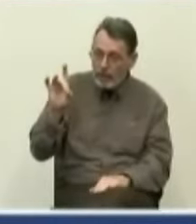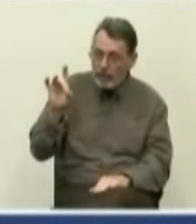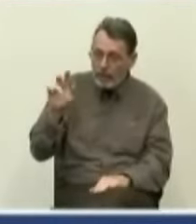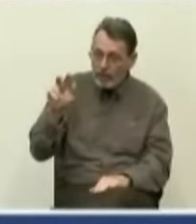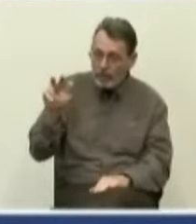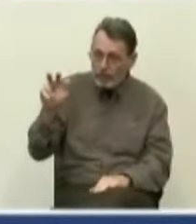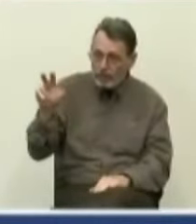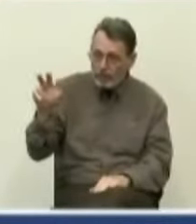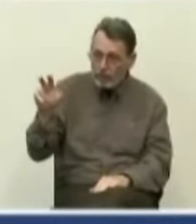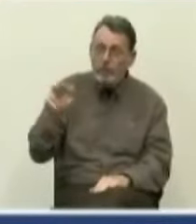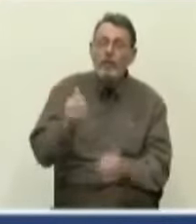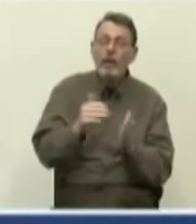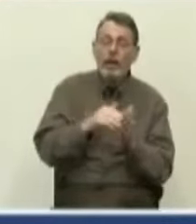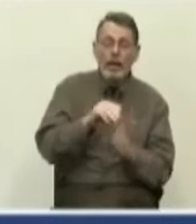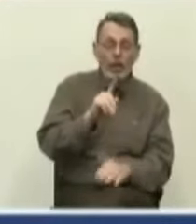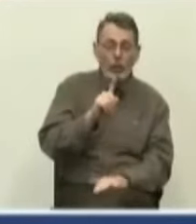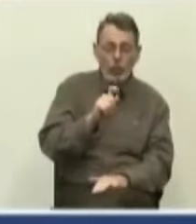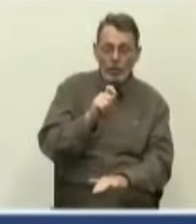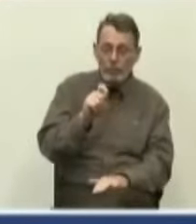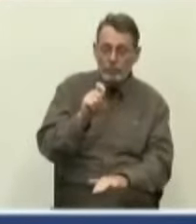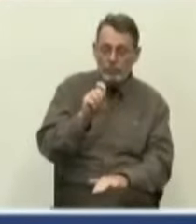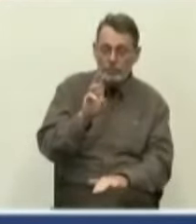1-669-900-6833. Again, that's